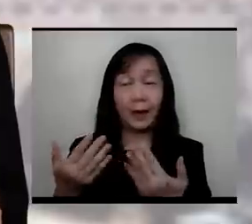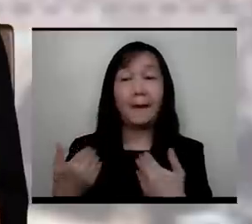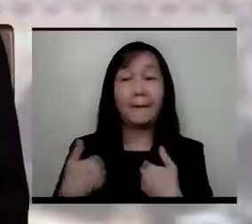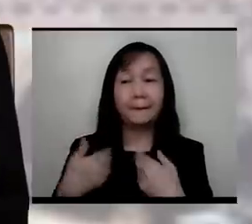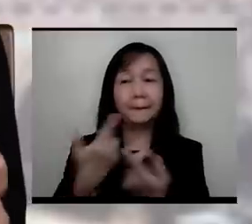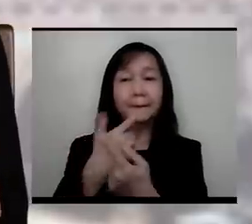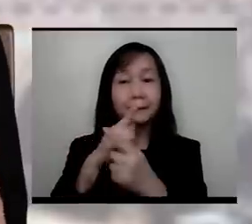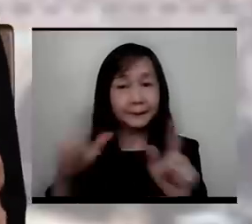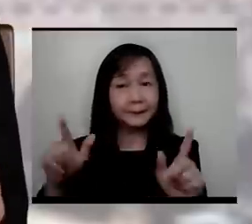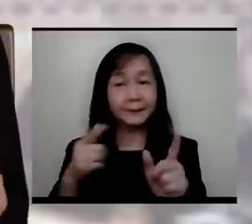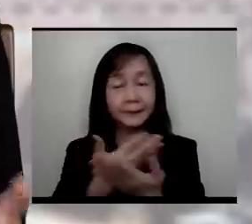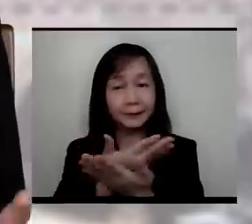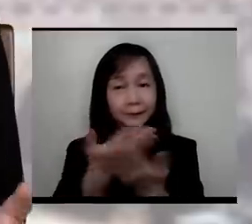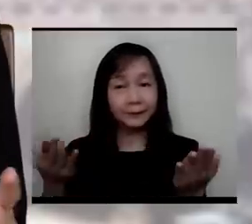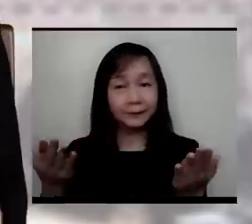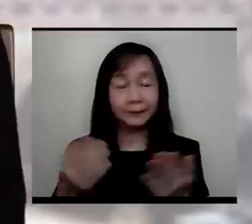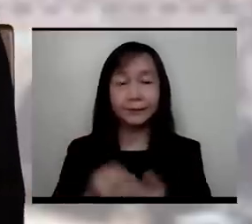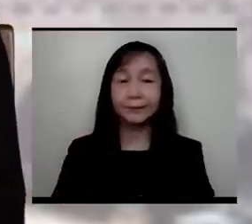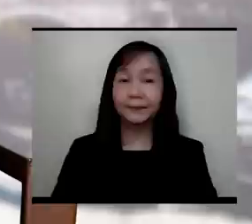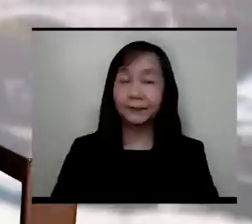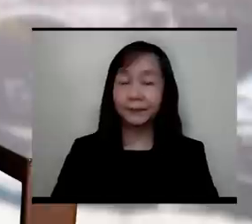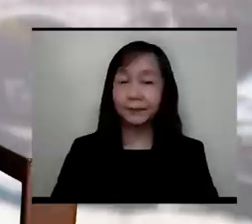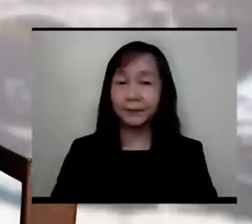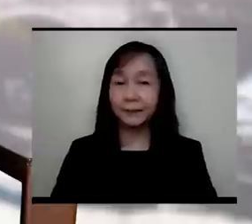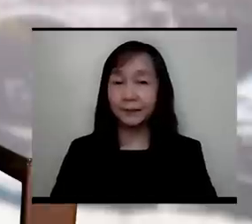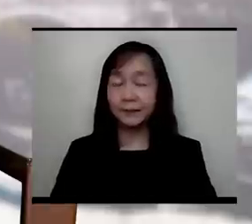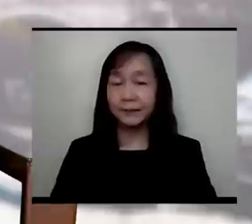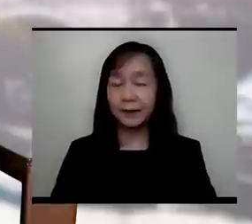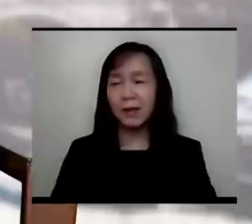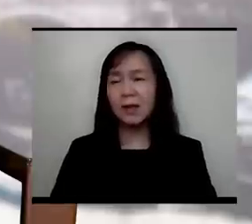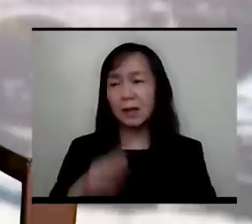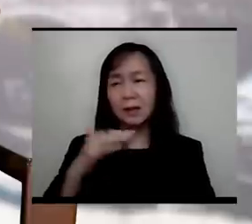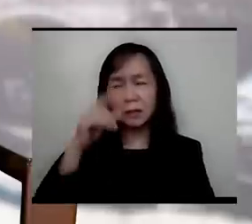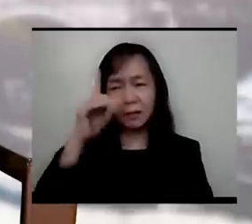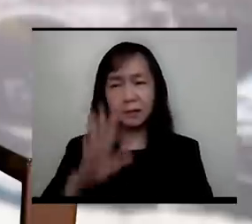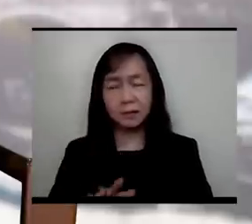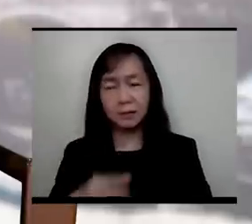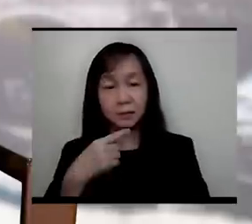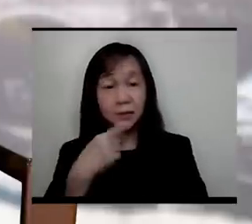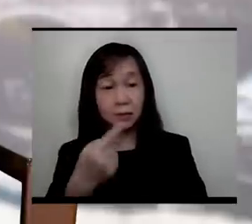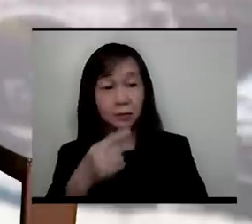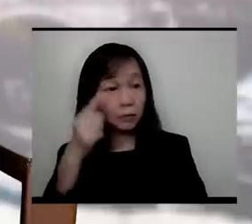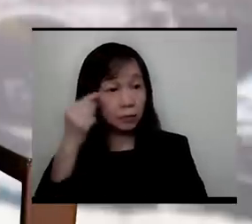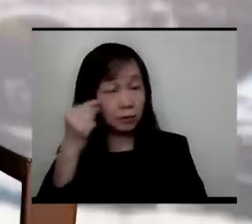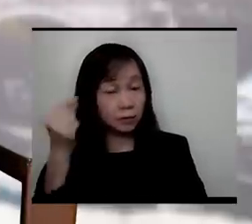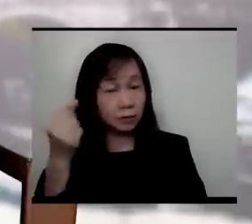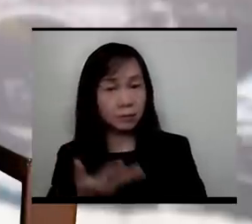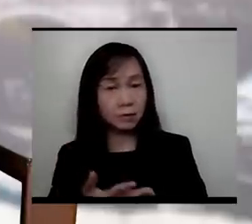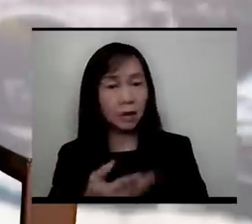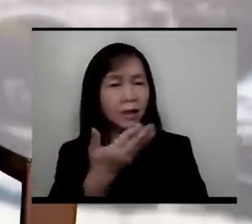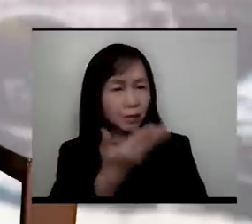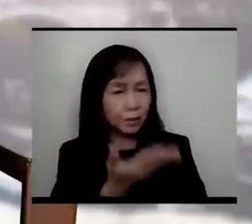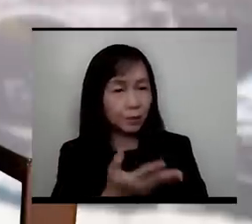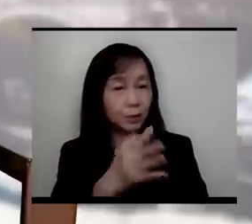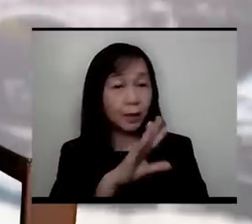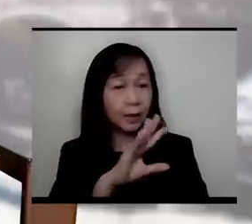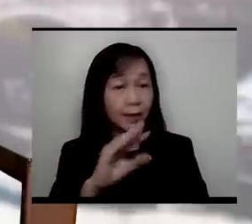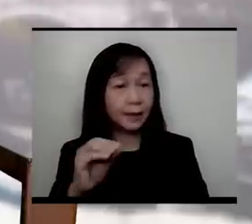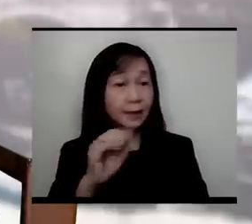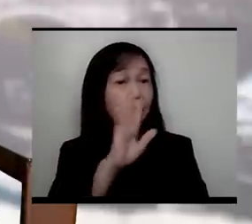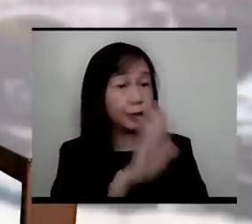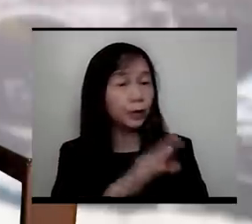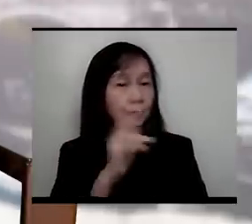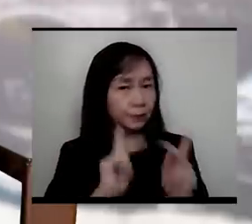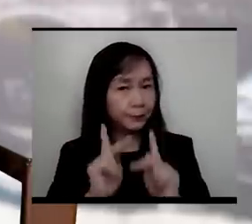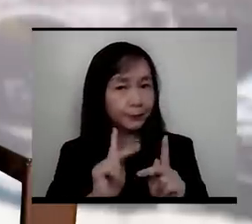had liberated them And God seems to be telling Moses You and